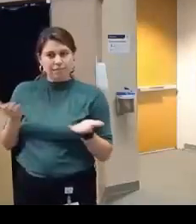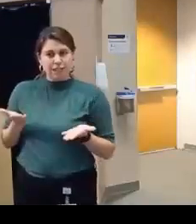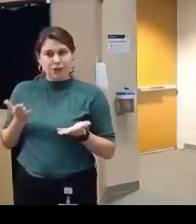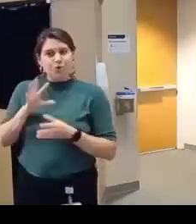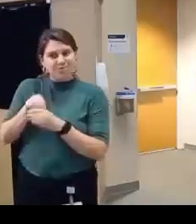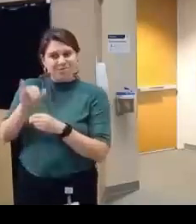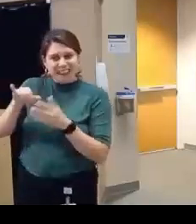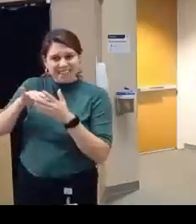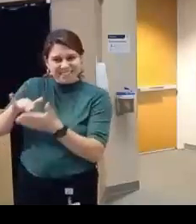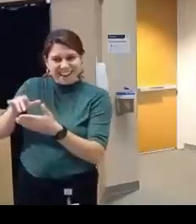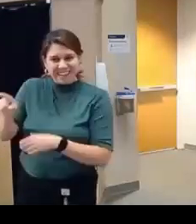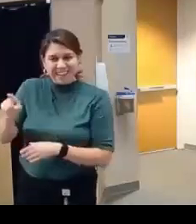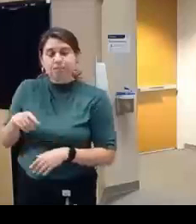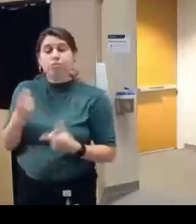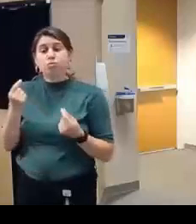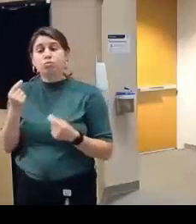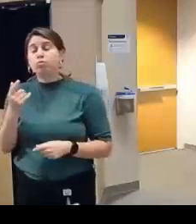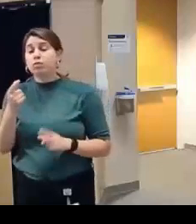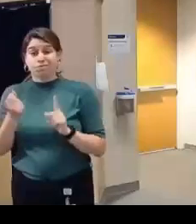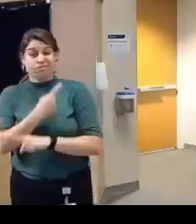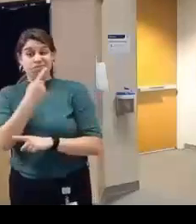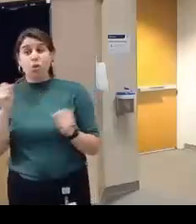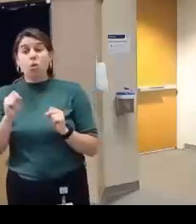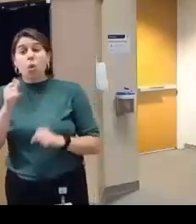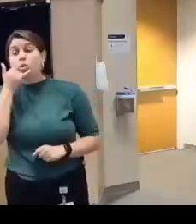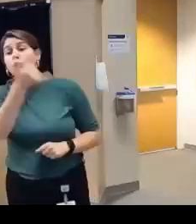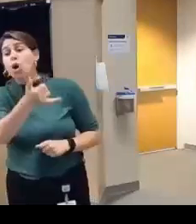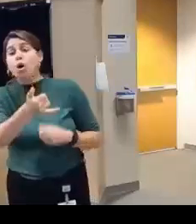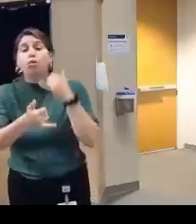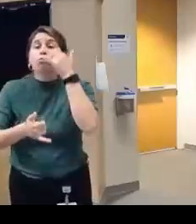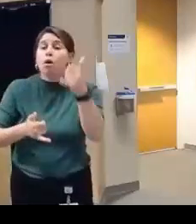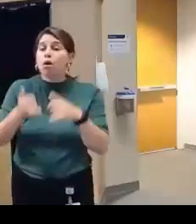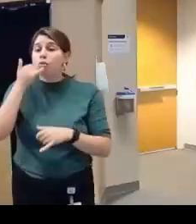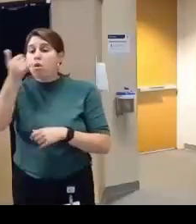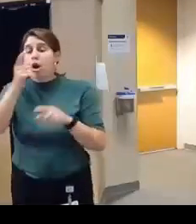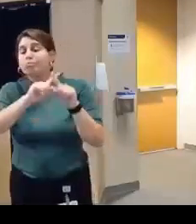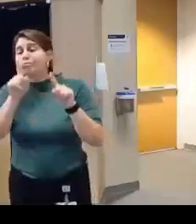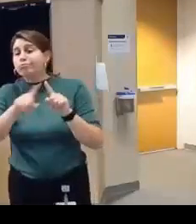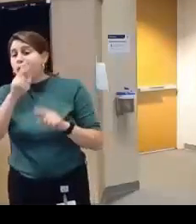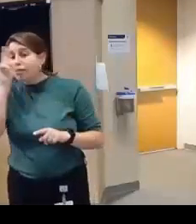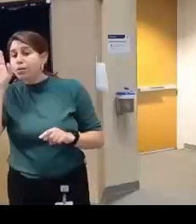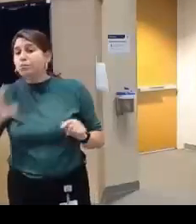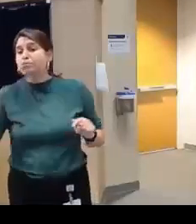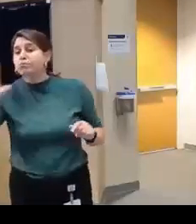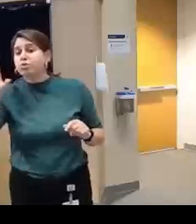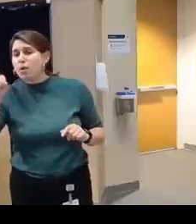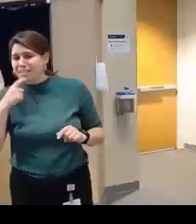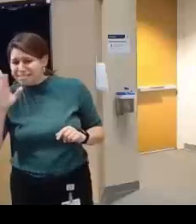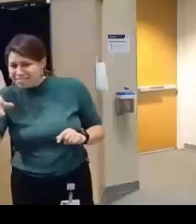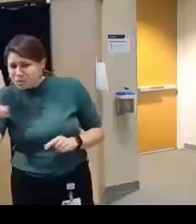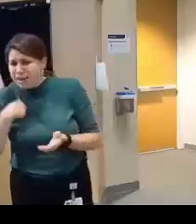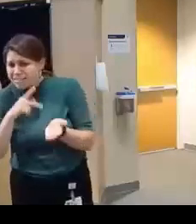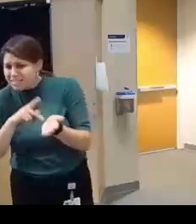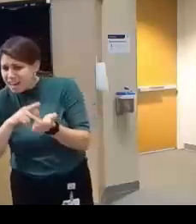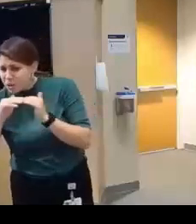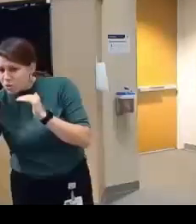initial study where they cold called hospitals throughout the country and just got somebody on the line and said, hey, do you guys have a psych